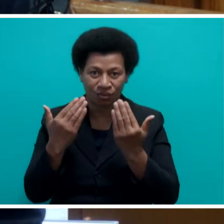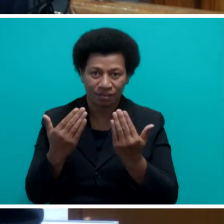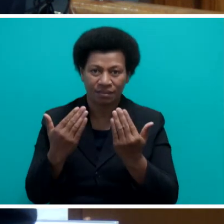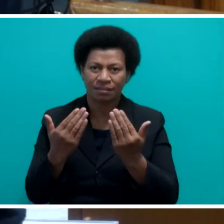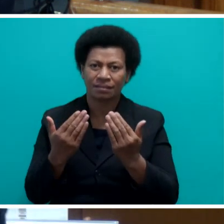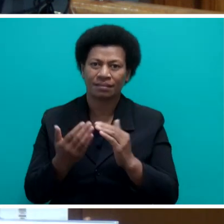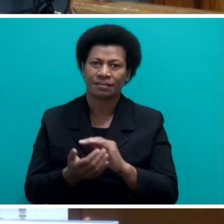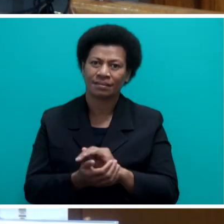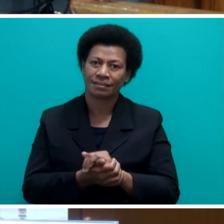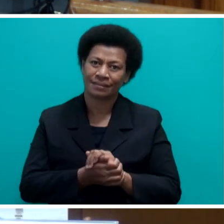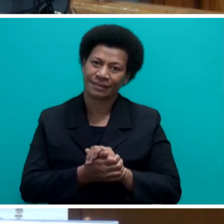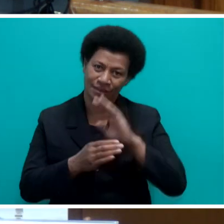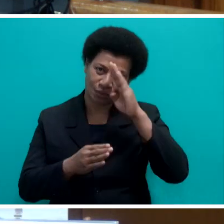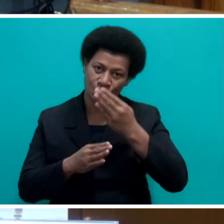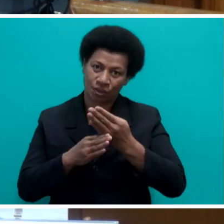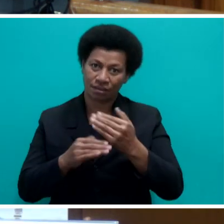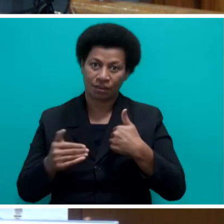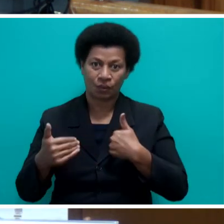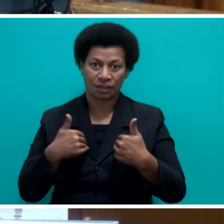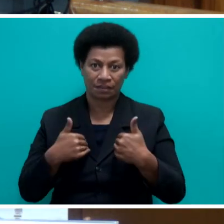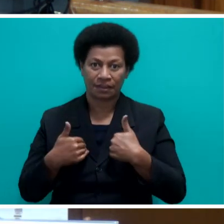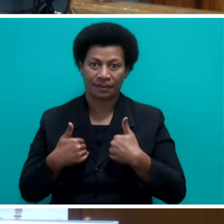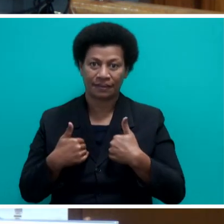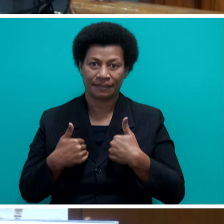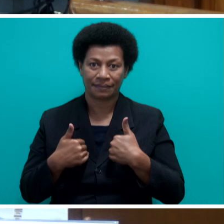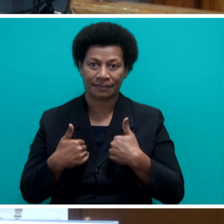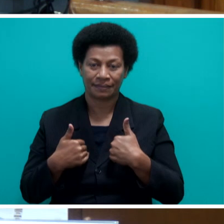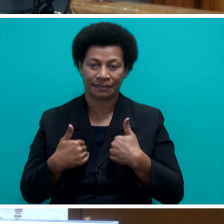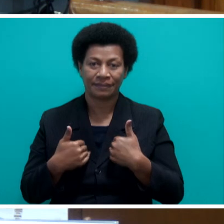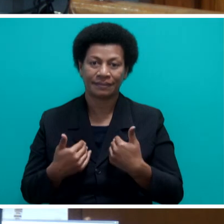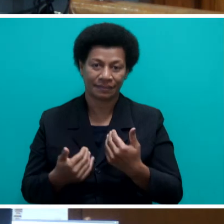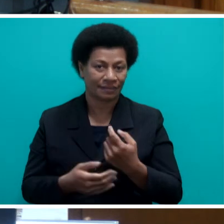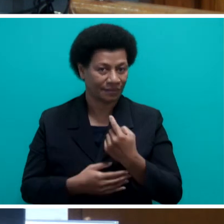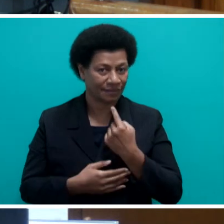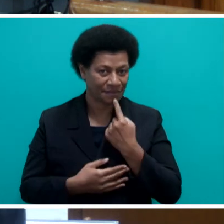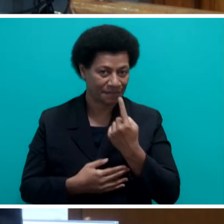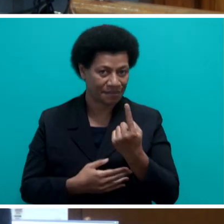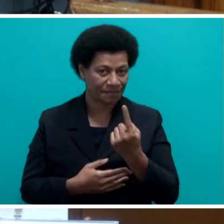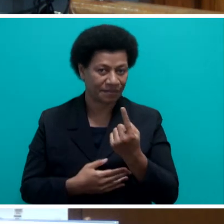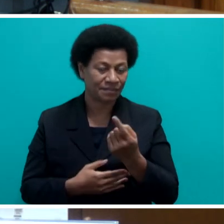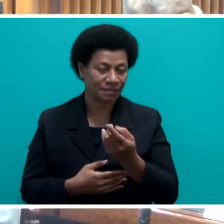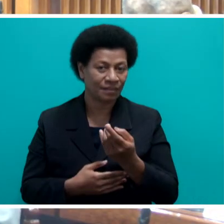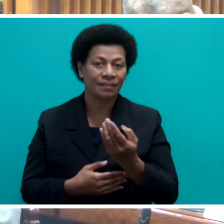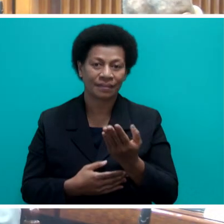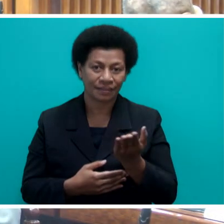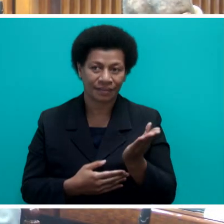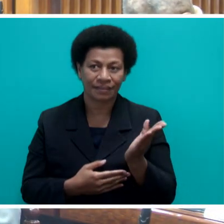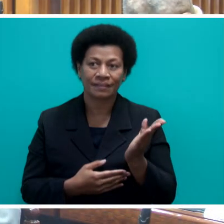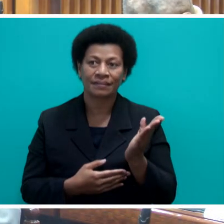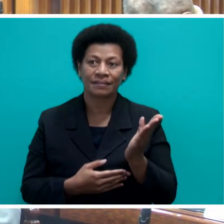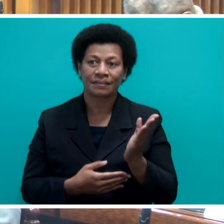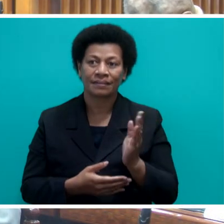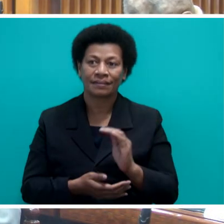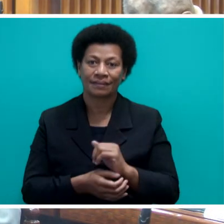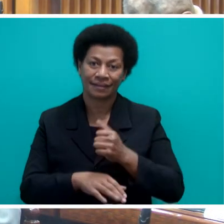students of the University of South Pacific, and I convey to them the condolences of the